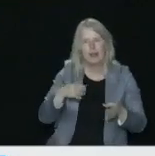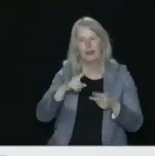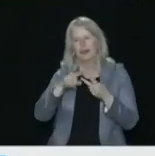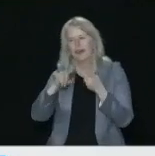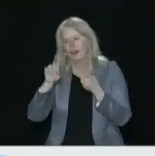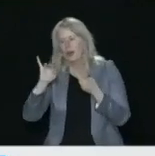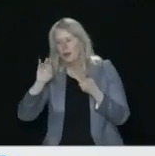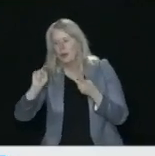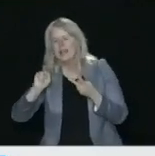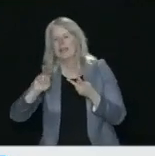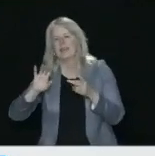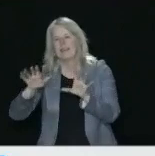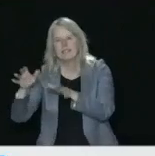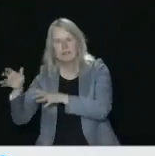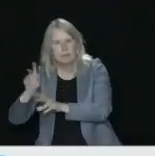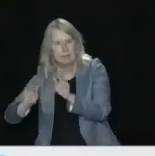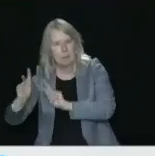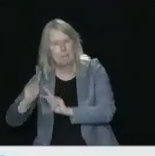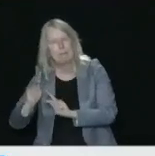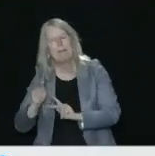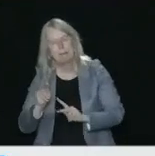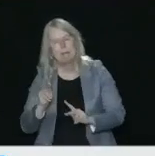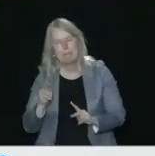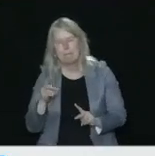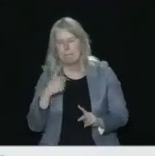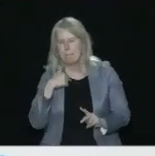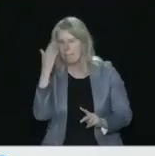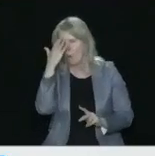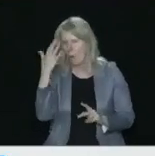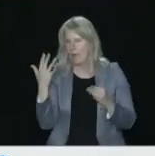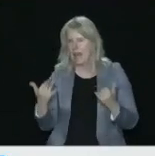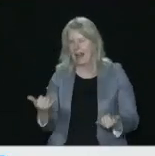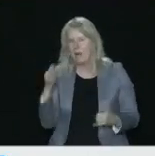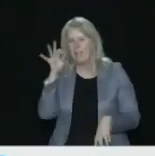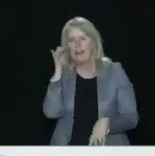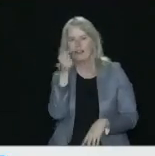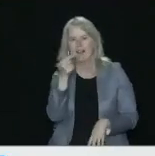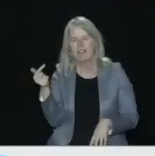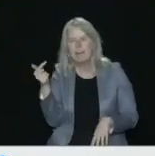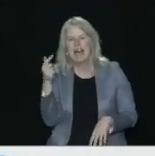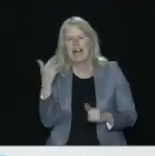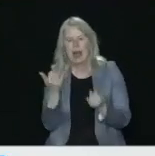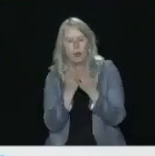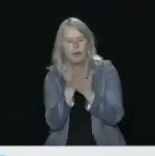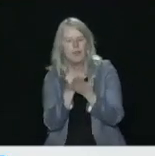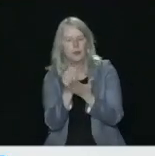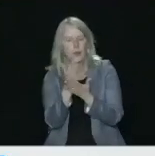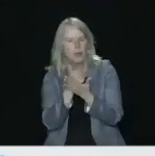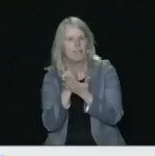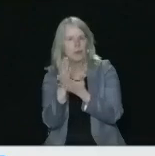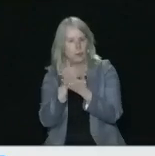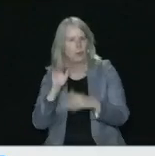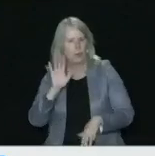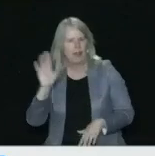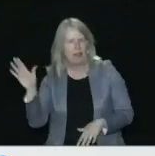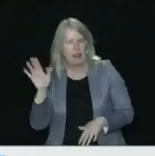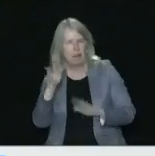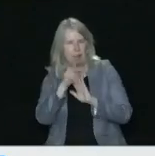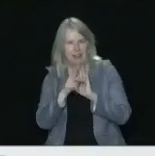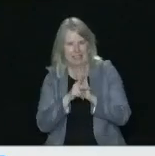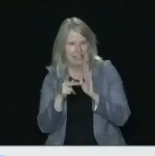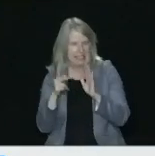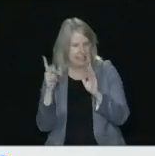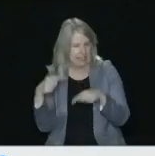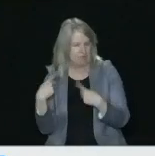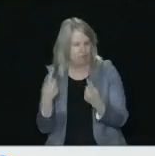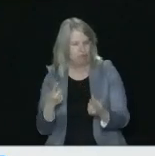cases vaccinated or not, I think it's going to be very important, especially in the COVID-19 context as we move forward. Thank you. And